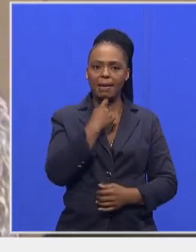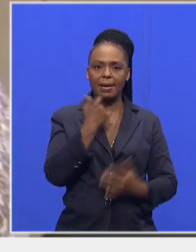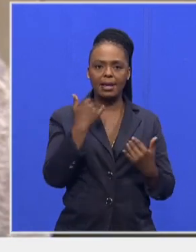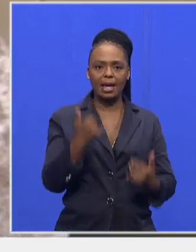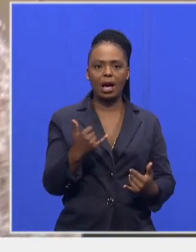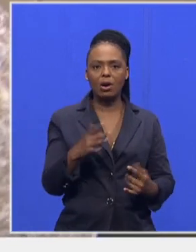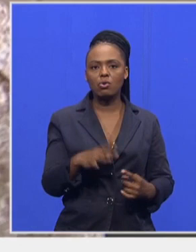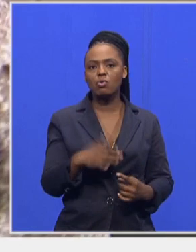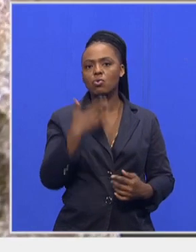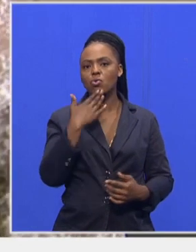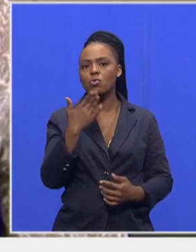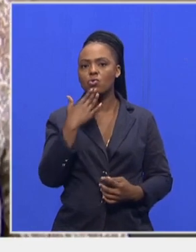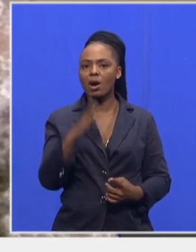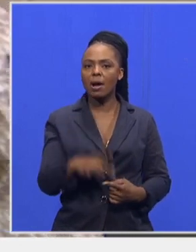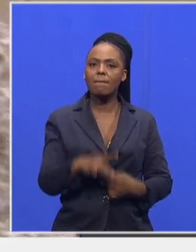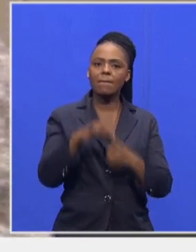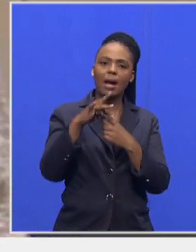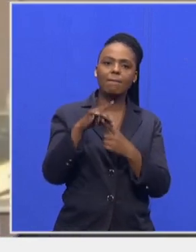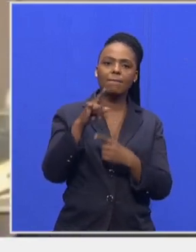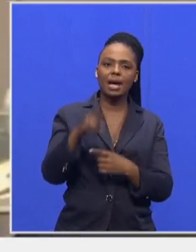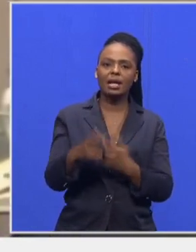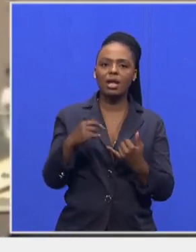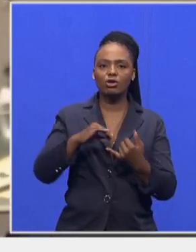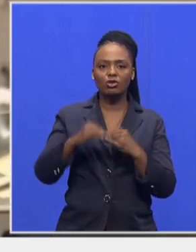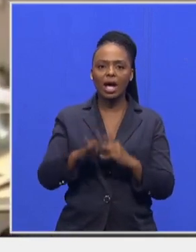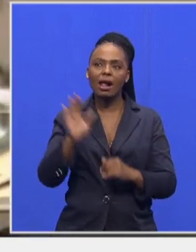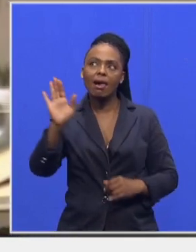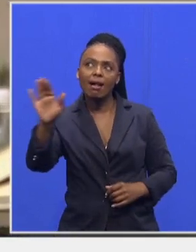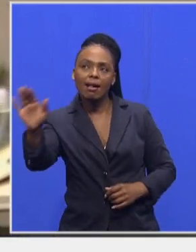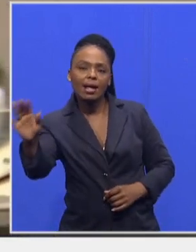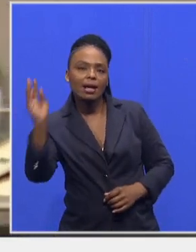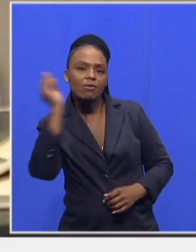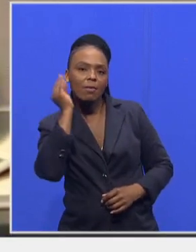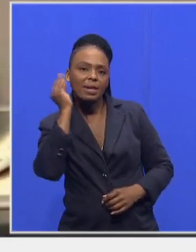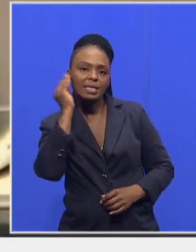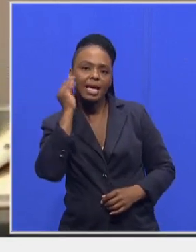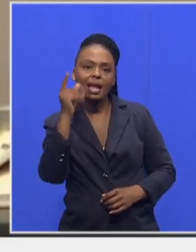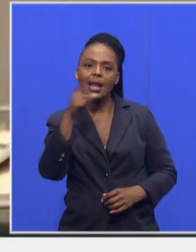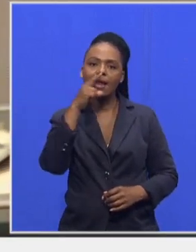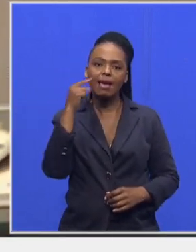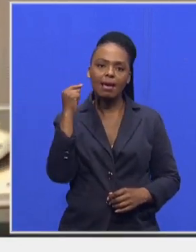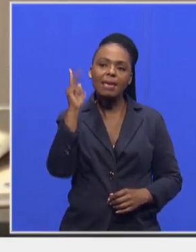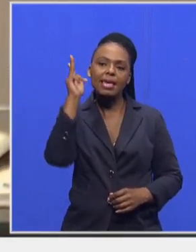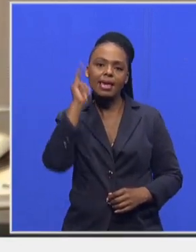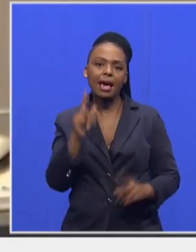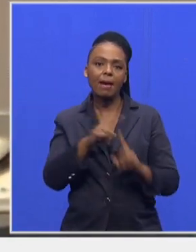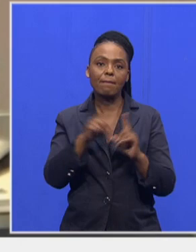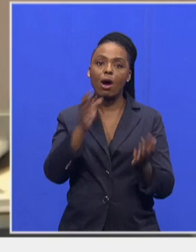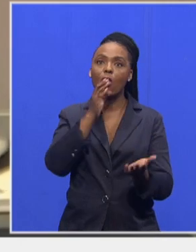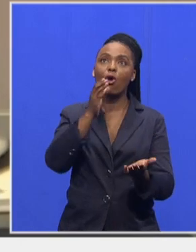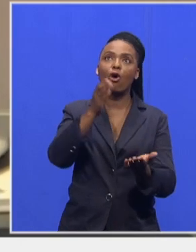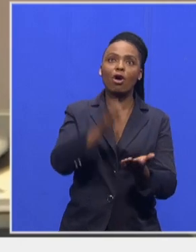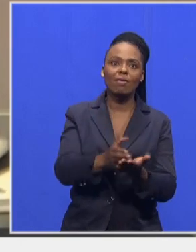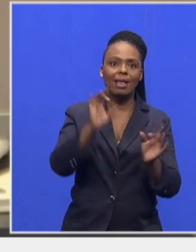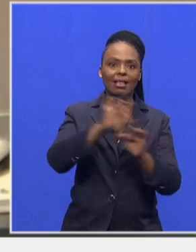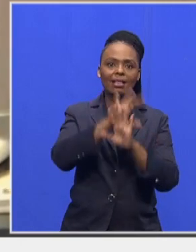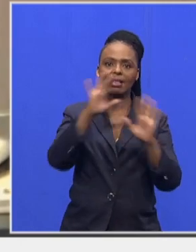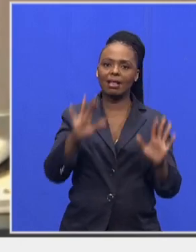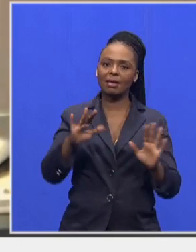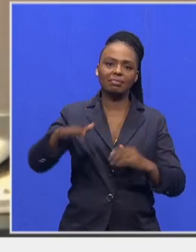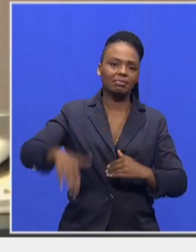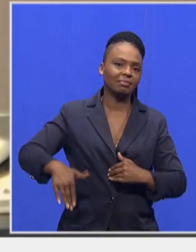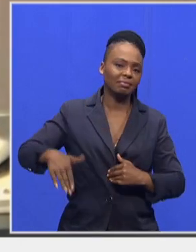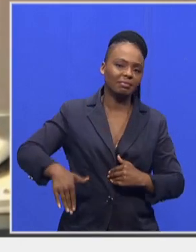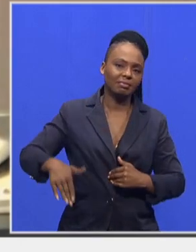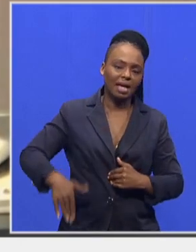is. We've tried to get that information and we've heard names, but no tangible confirmation. We have learned